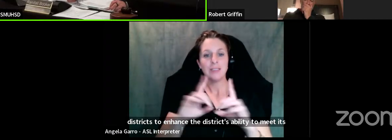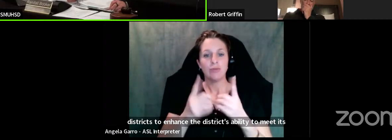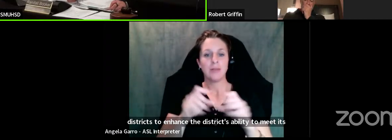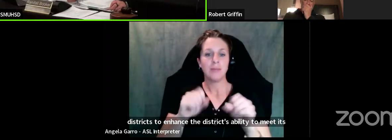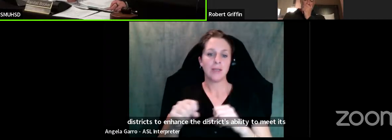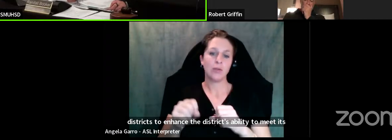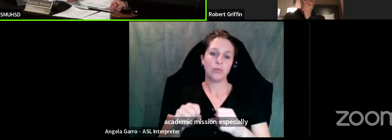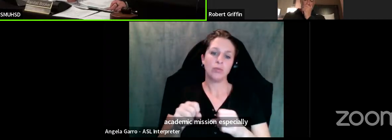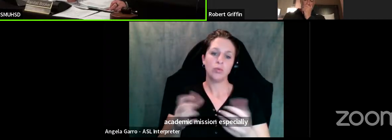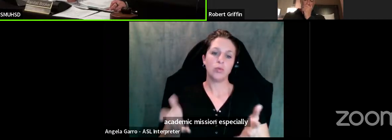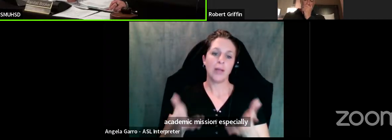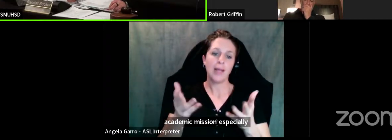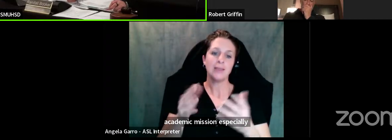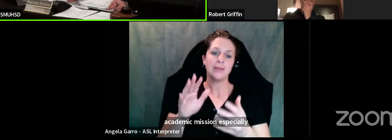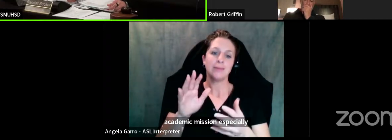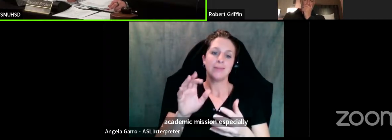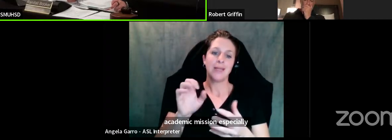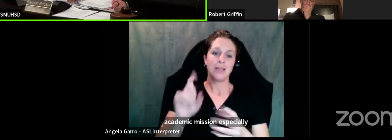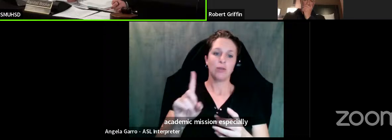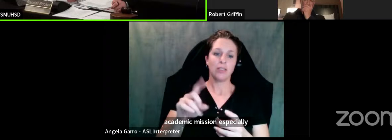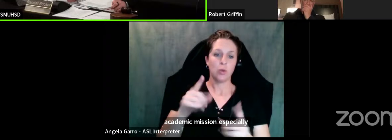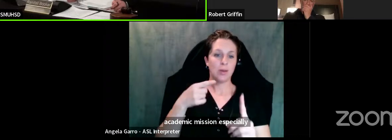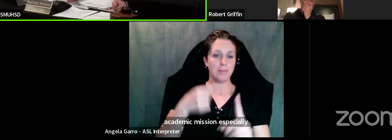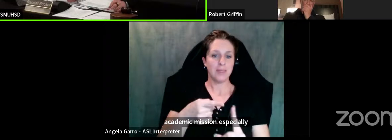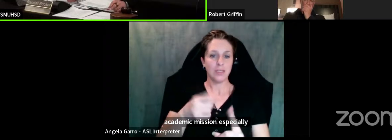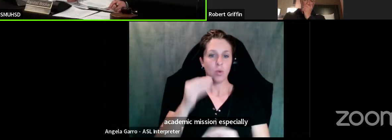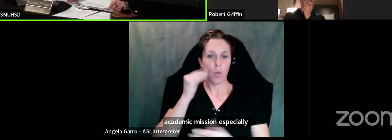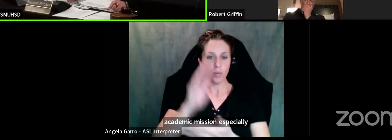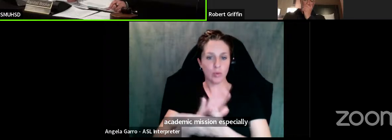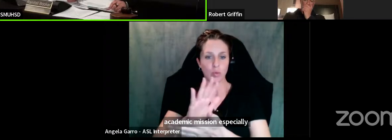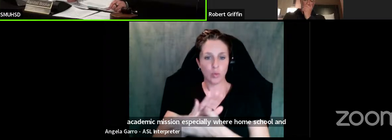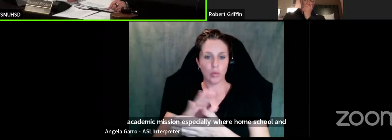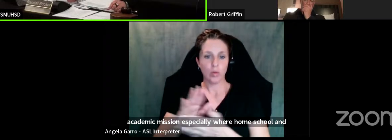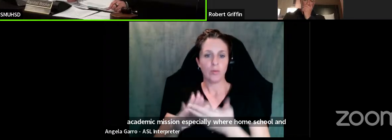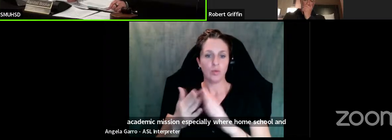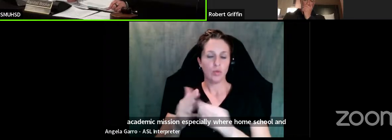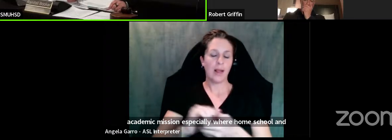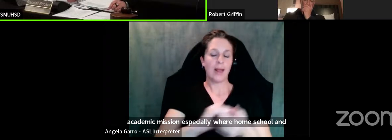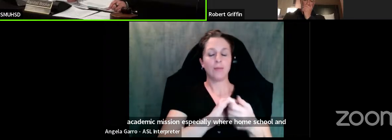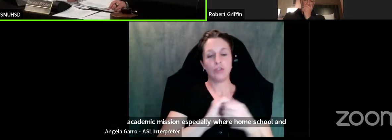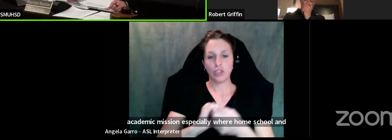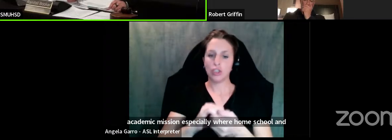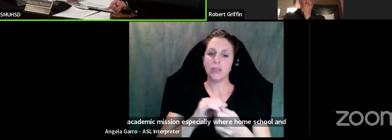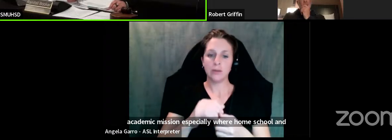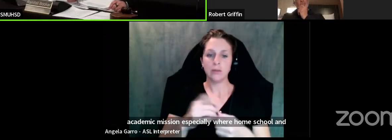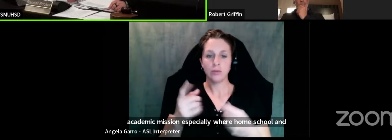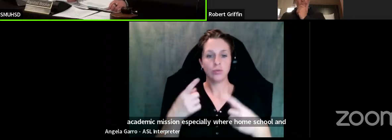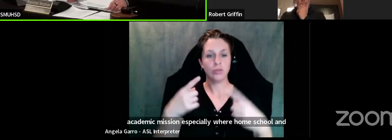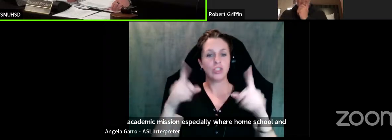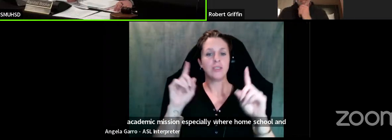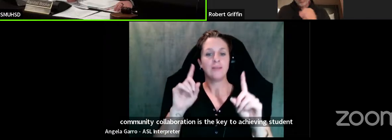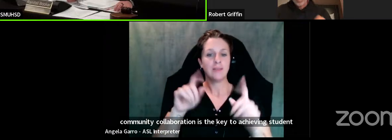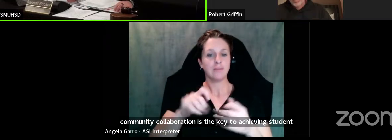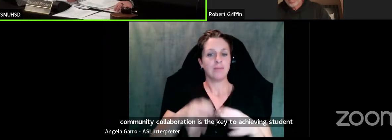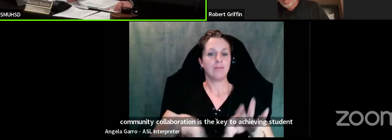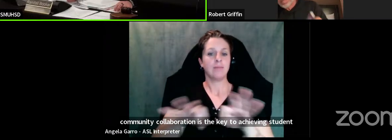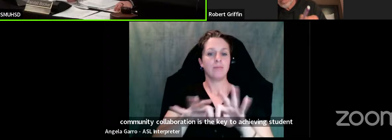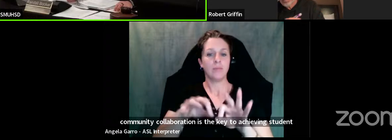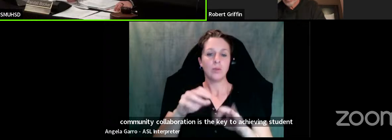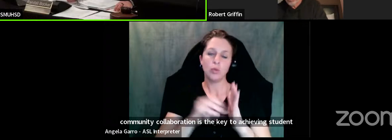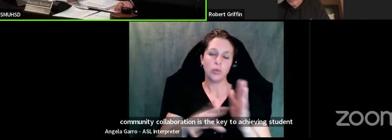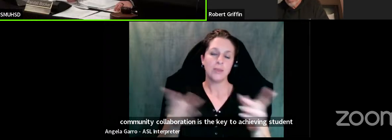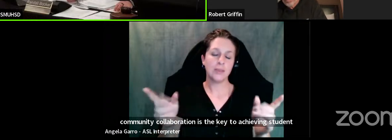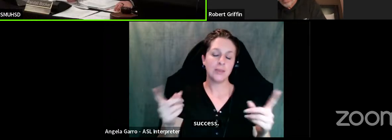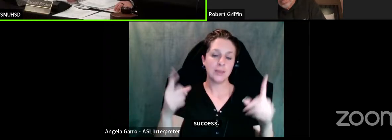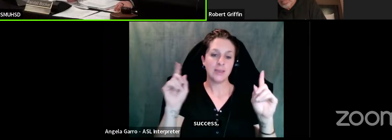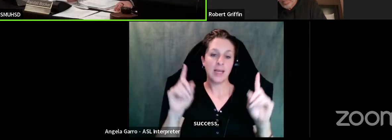where home, school, and community collaboration is the key to achieving student success. Really big thank you to our social